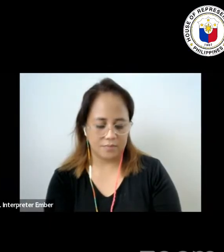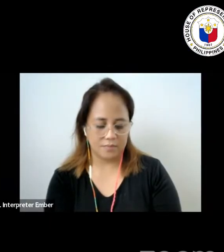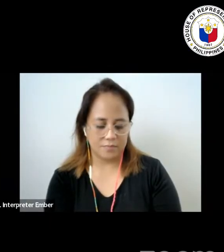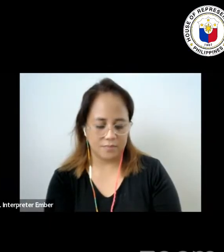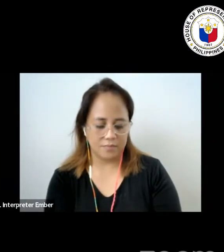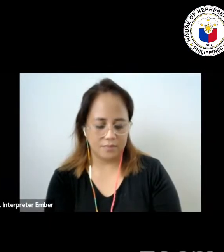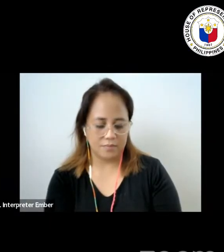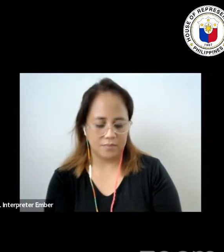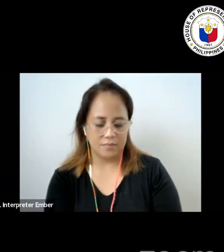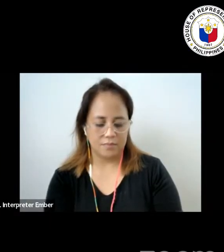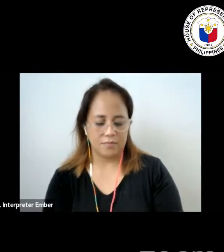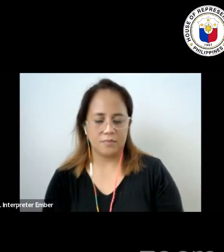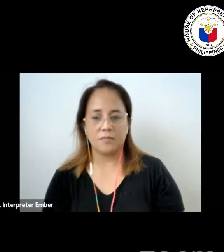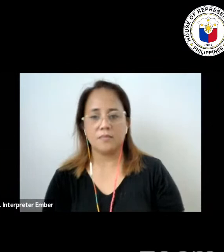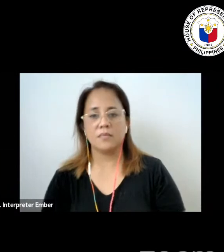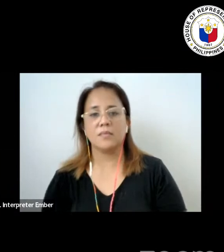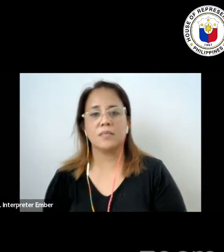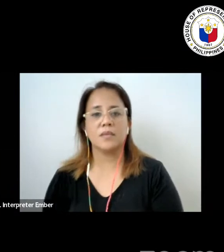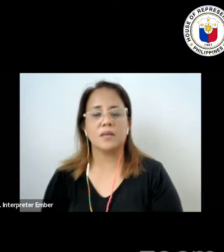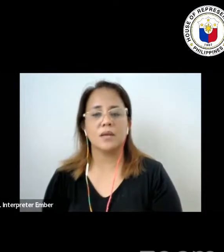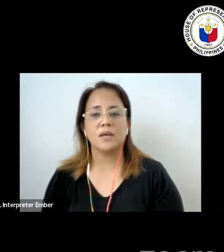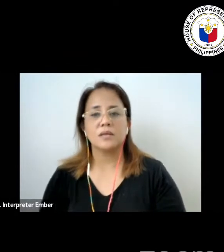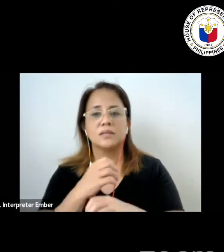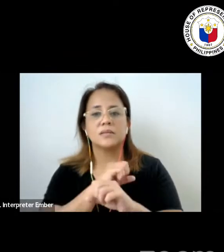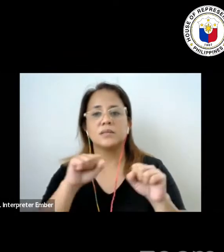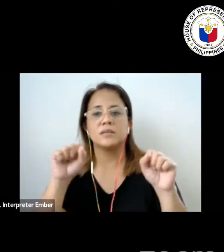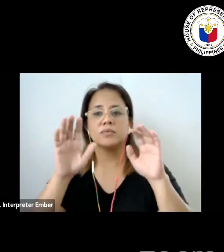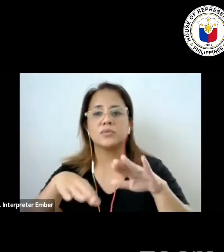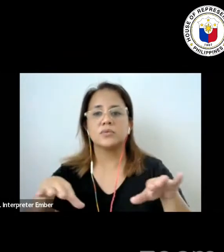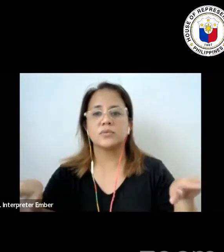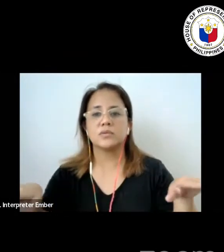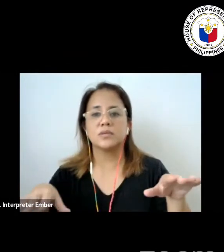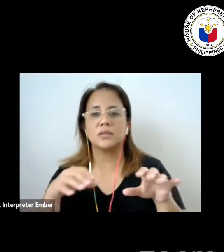the Children Philippines, Attorney Emma. Are you still with us?